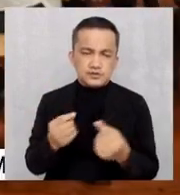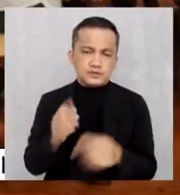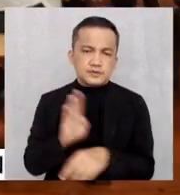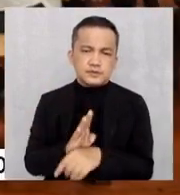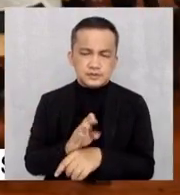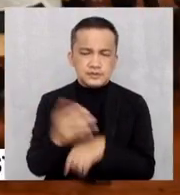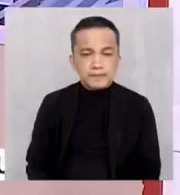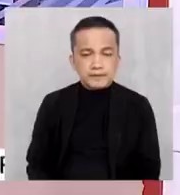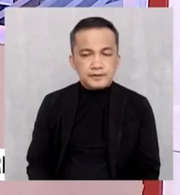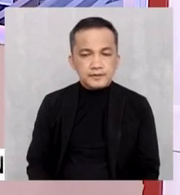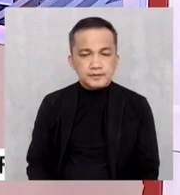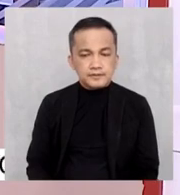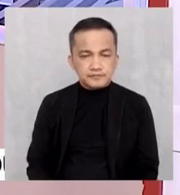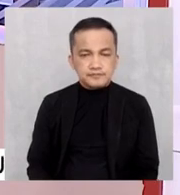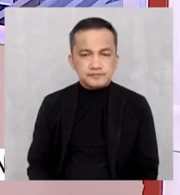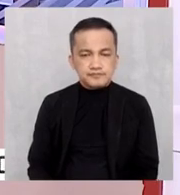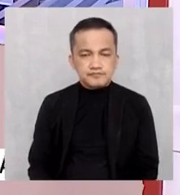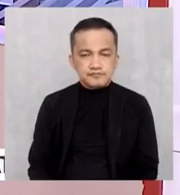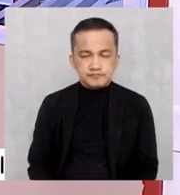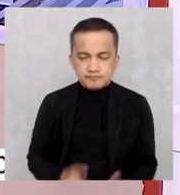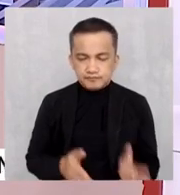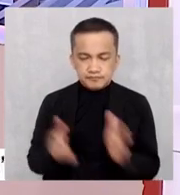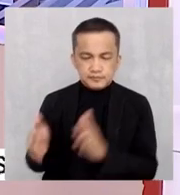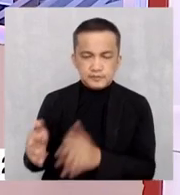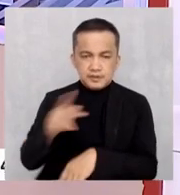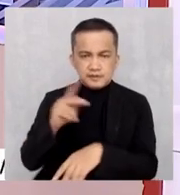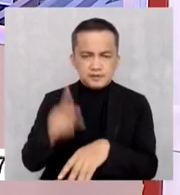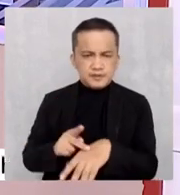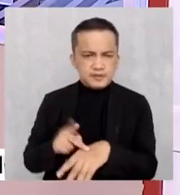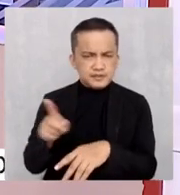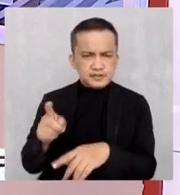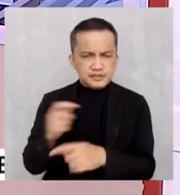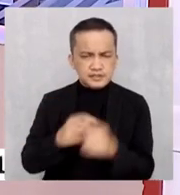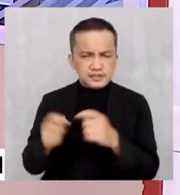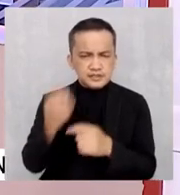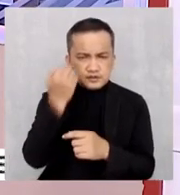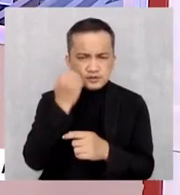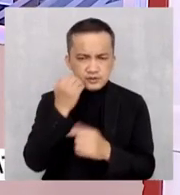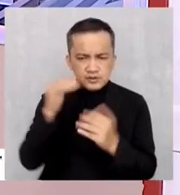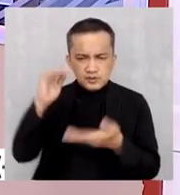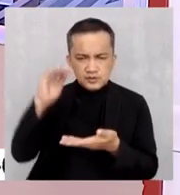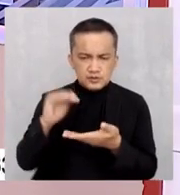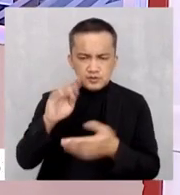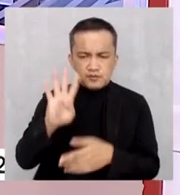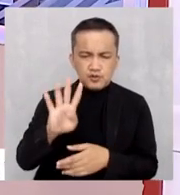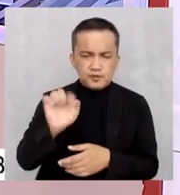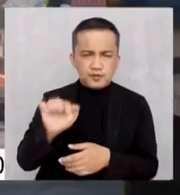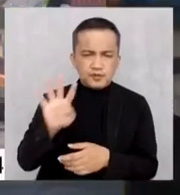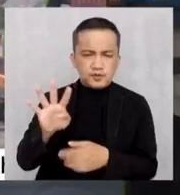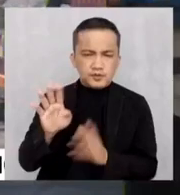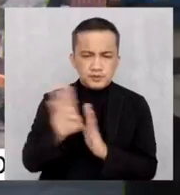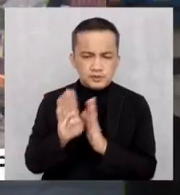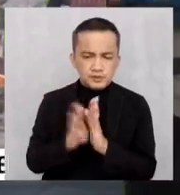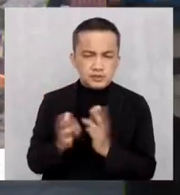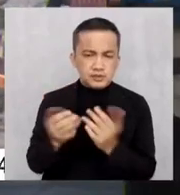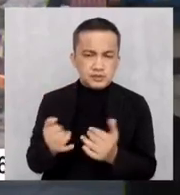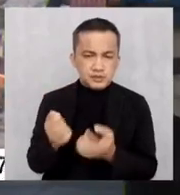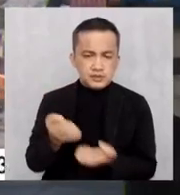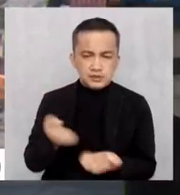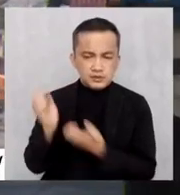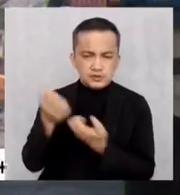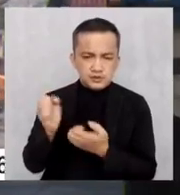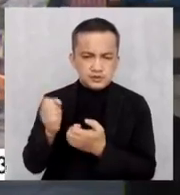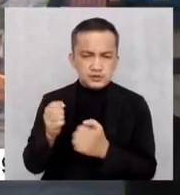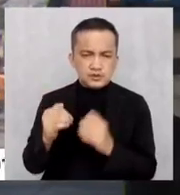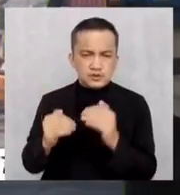country. The Philippines' trade deficit narrowed further in May to $4.4 billion. This as exports grew for the first